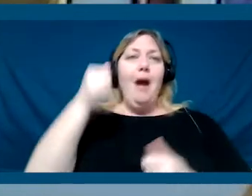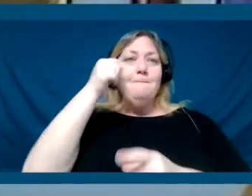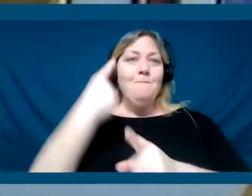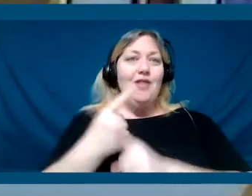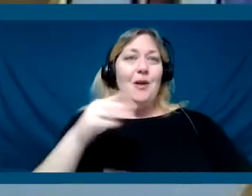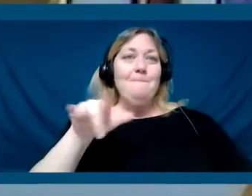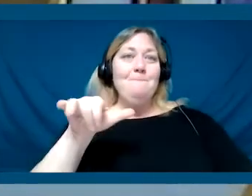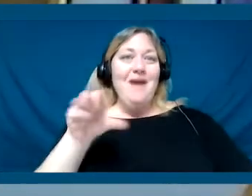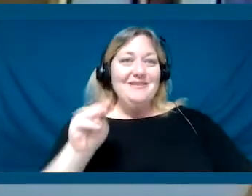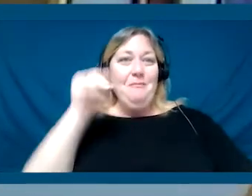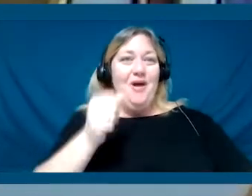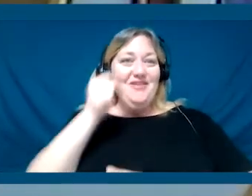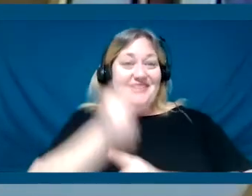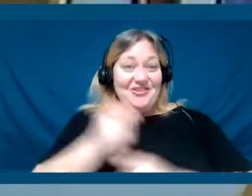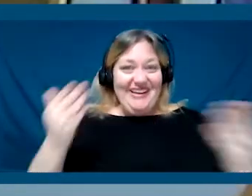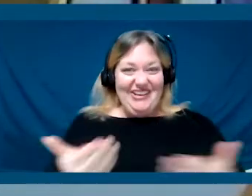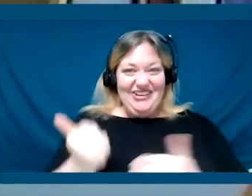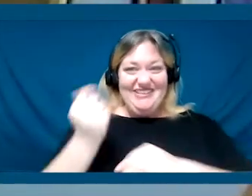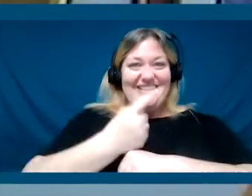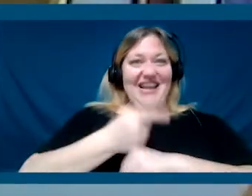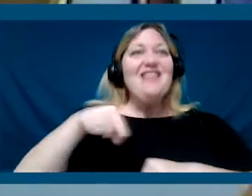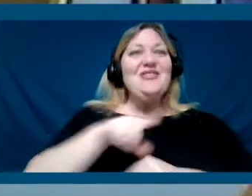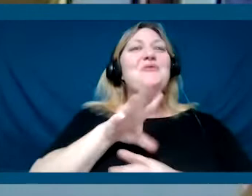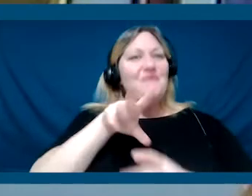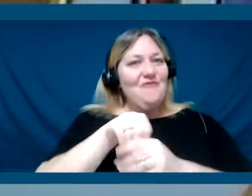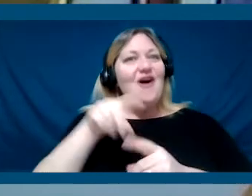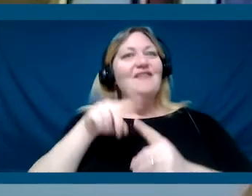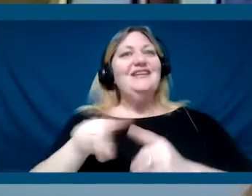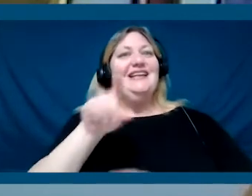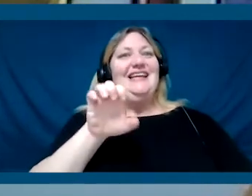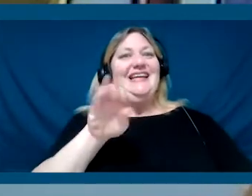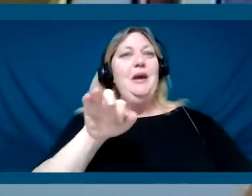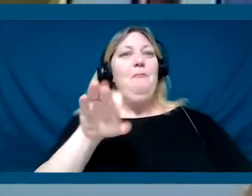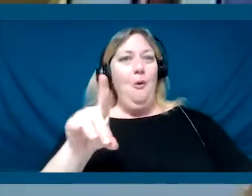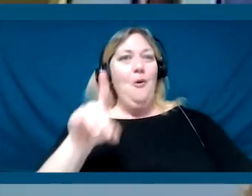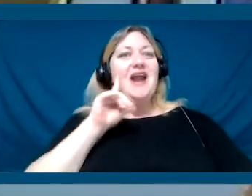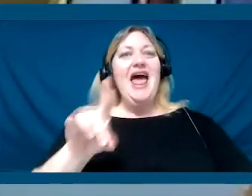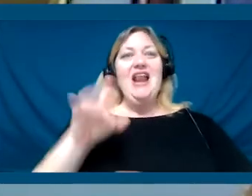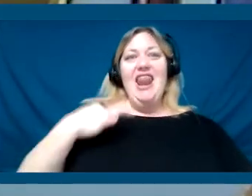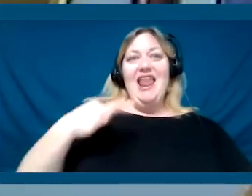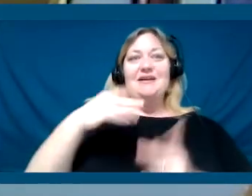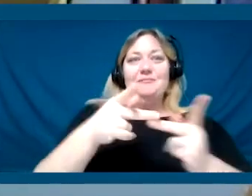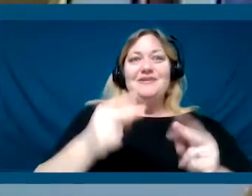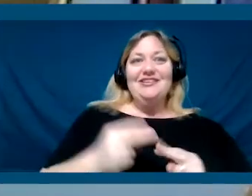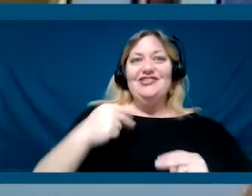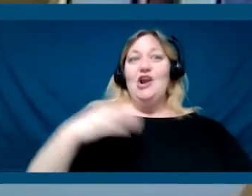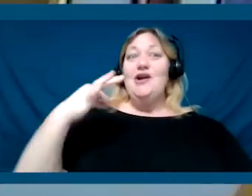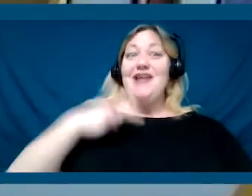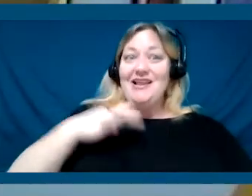Muslim brothers and sisters are here today who are involved in the e-board and hold elected positions and are